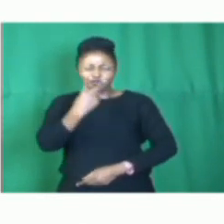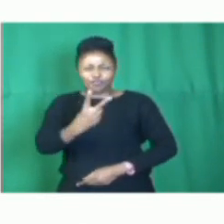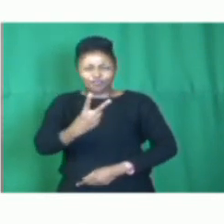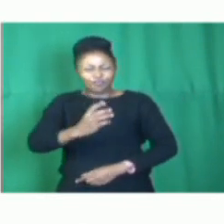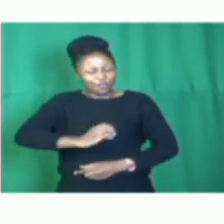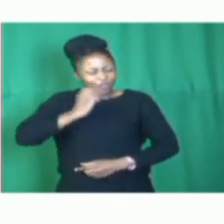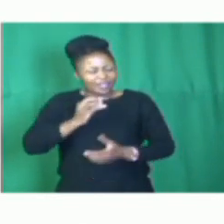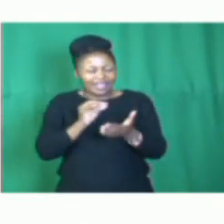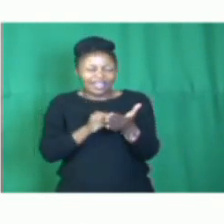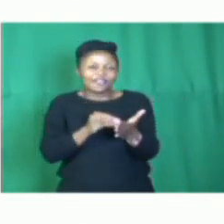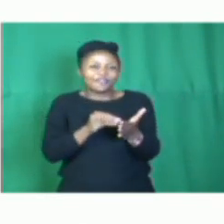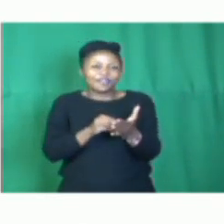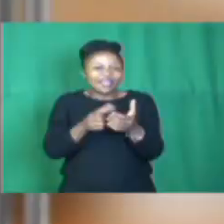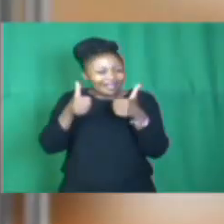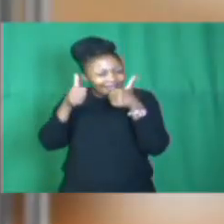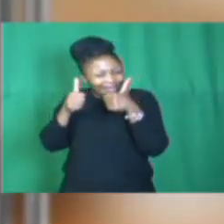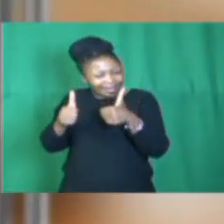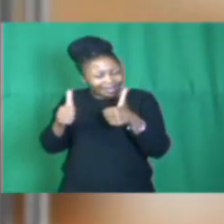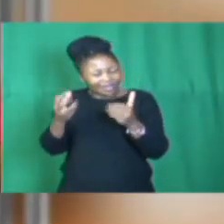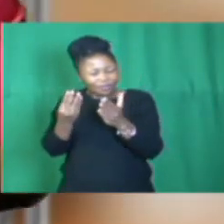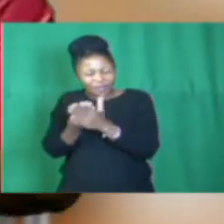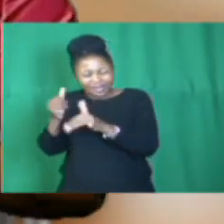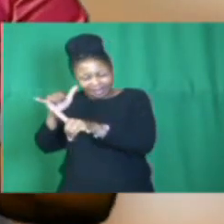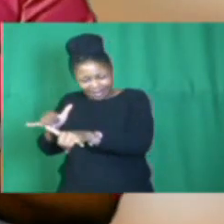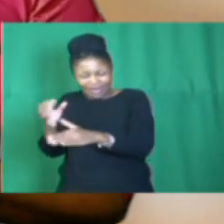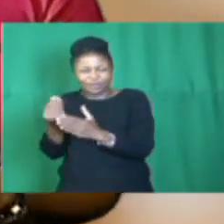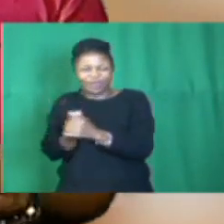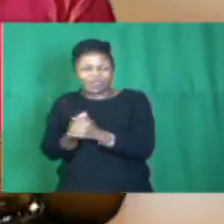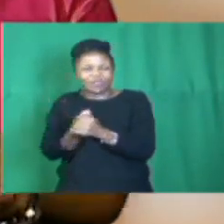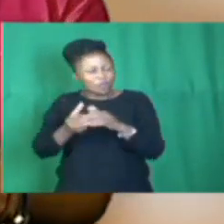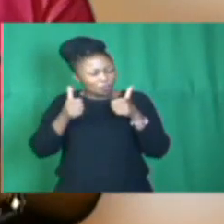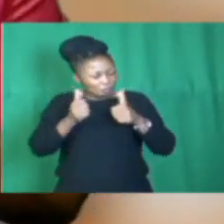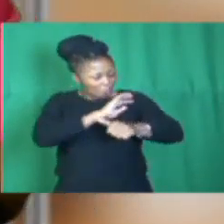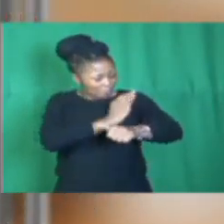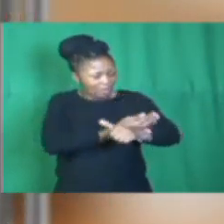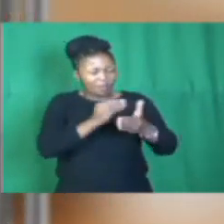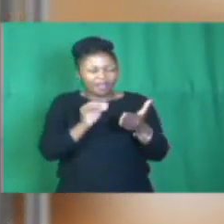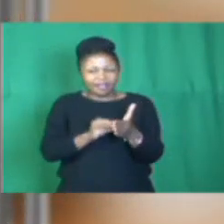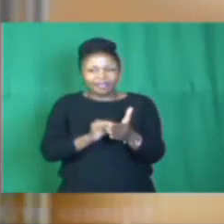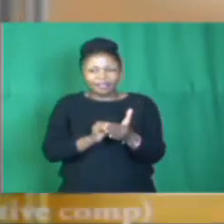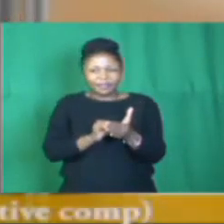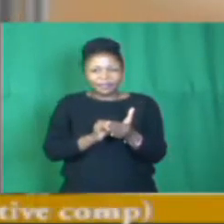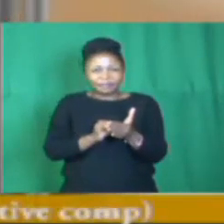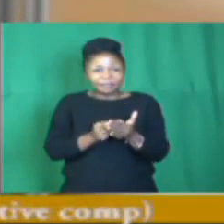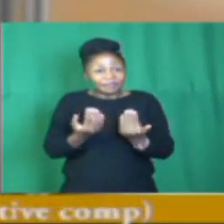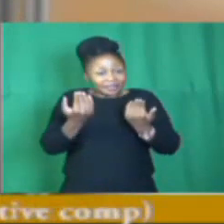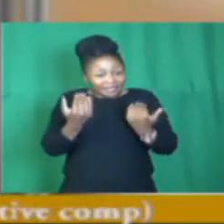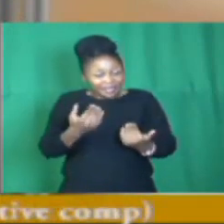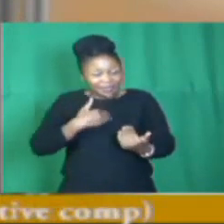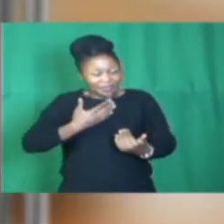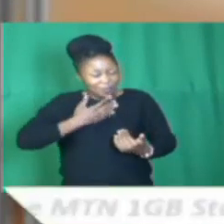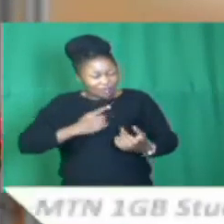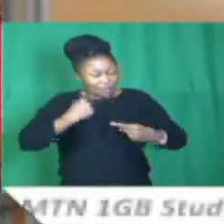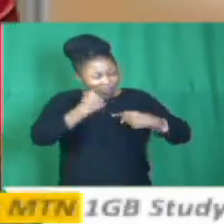what? Reckoned with. That is where our description ends, my dear Lena. Let us now move on so that you can see how we can